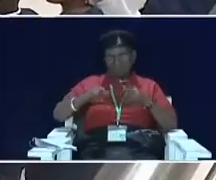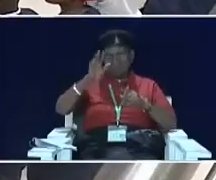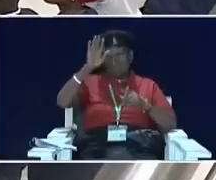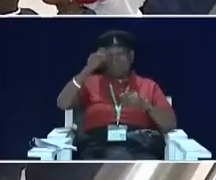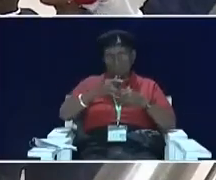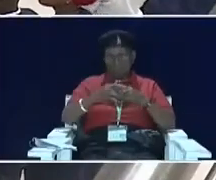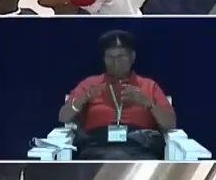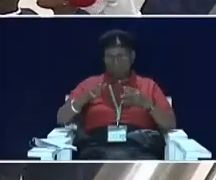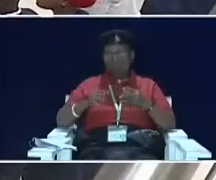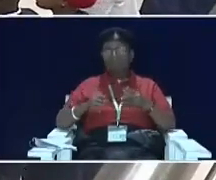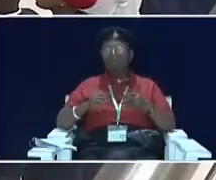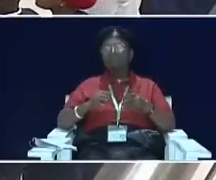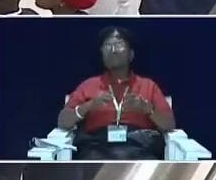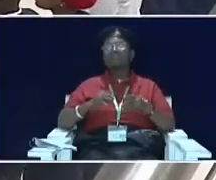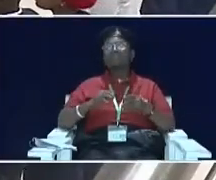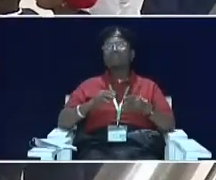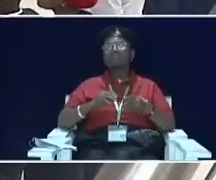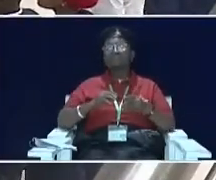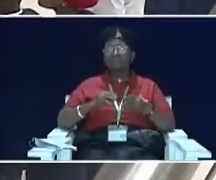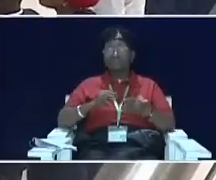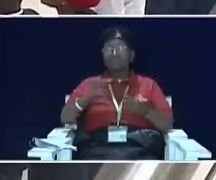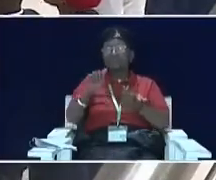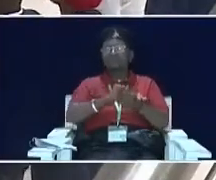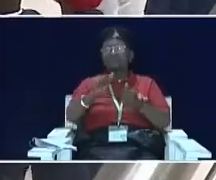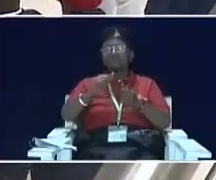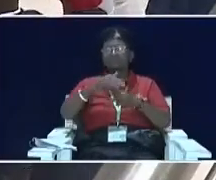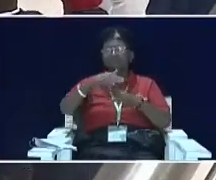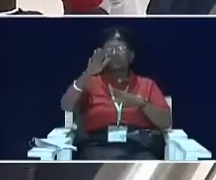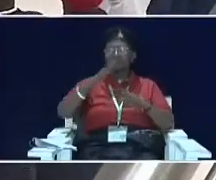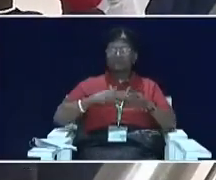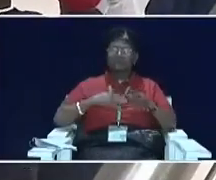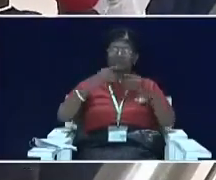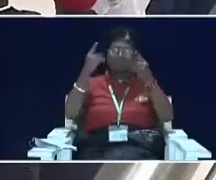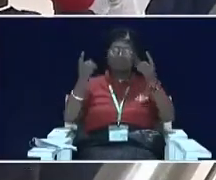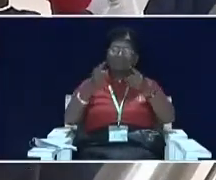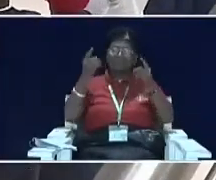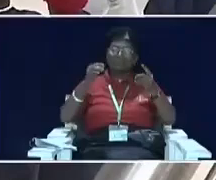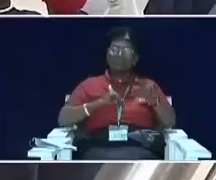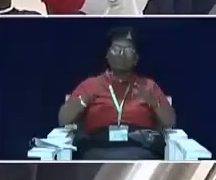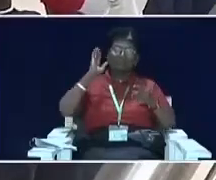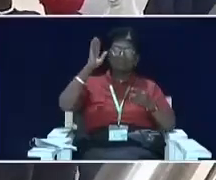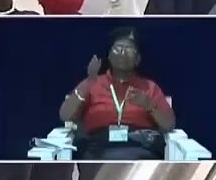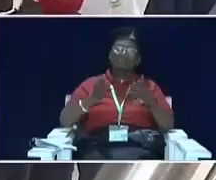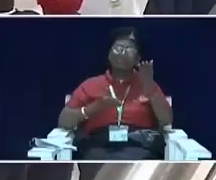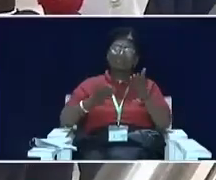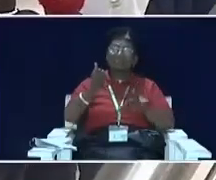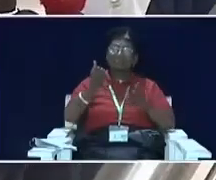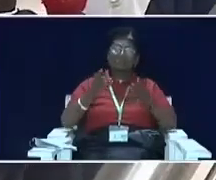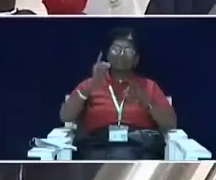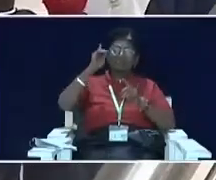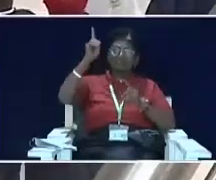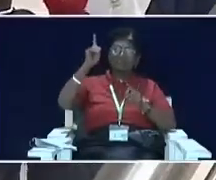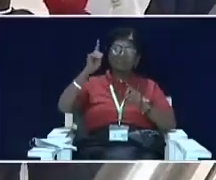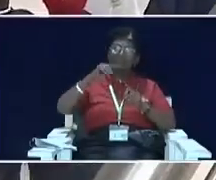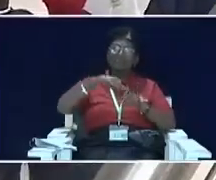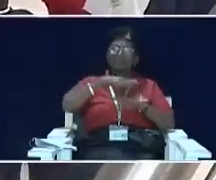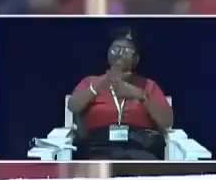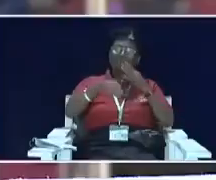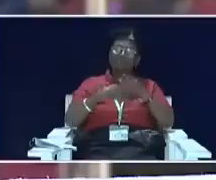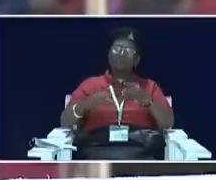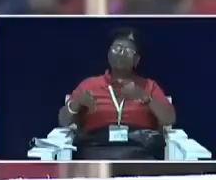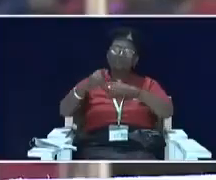And I will serve you for the rest of my life. And the rest of us, let's stretch our hands towards these our new brothers and